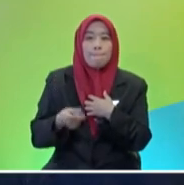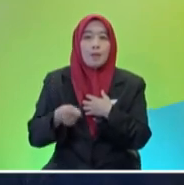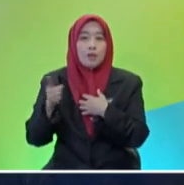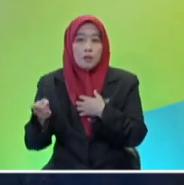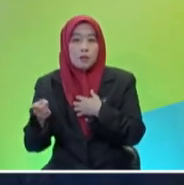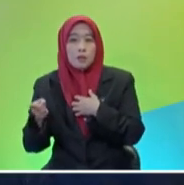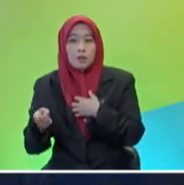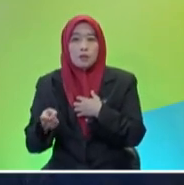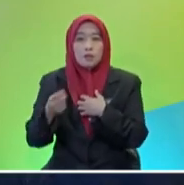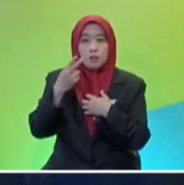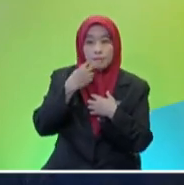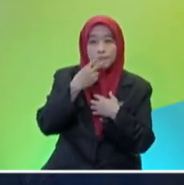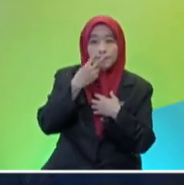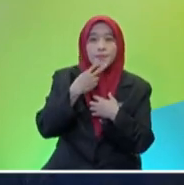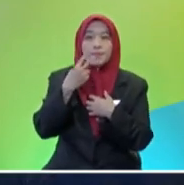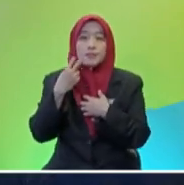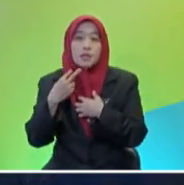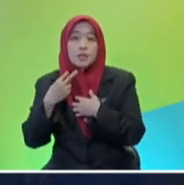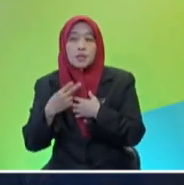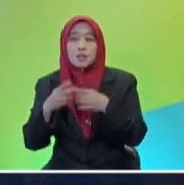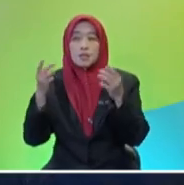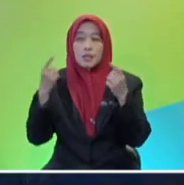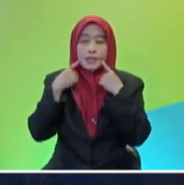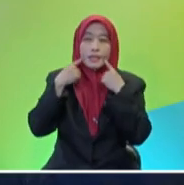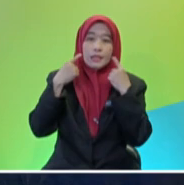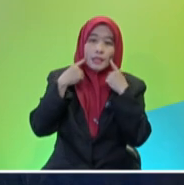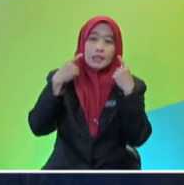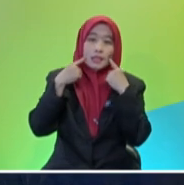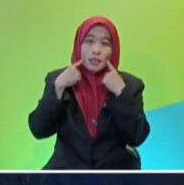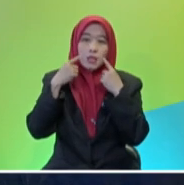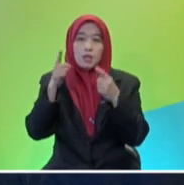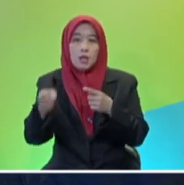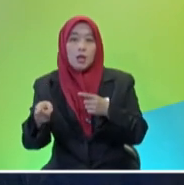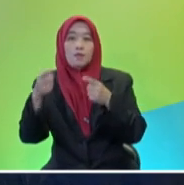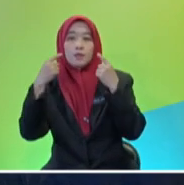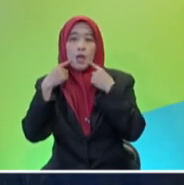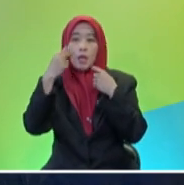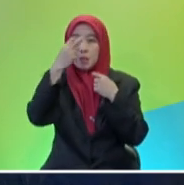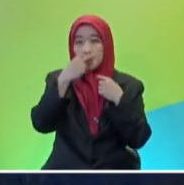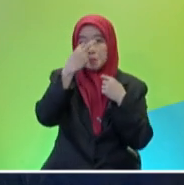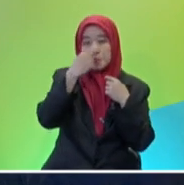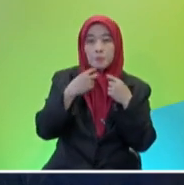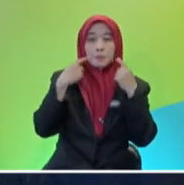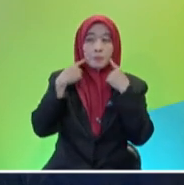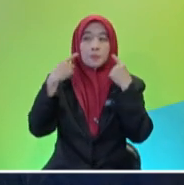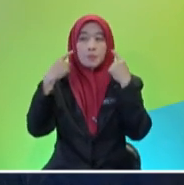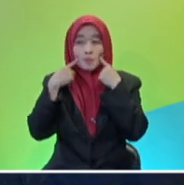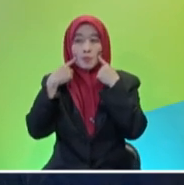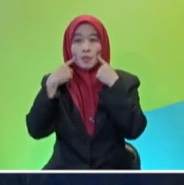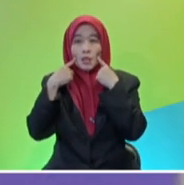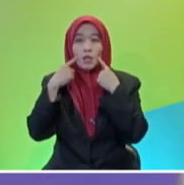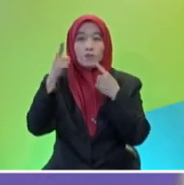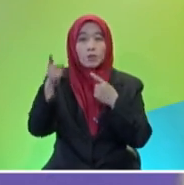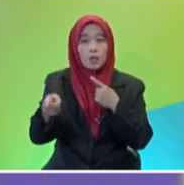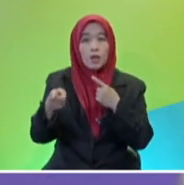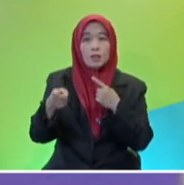If you're sad, sad, sad, touch your cheek. Oink, oink. If you're sad, sad, sad, touch your cheek. Oink, oink.